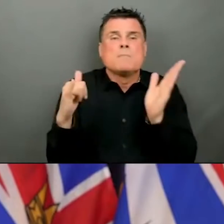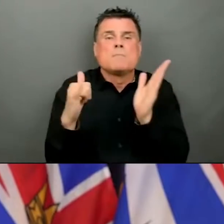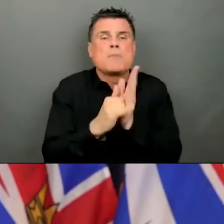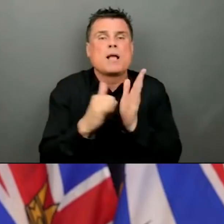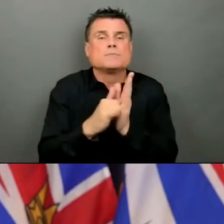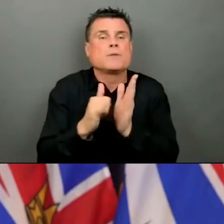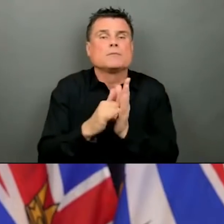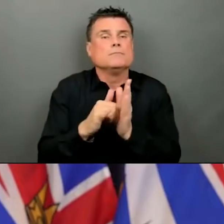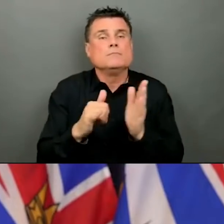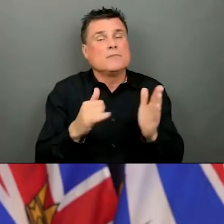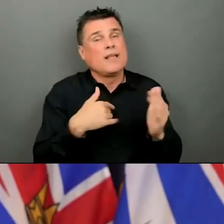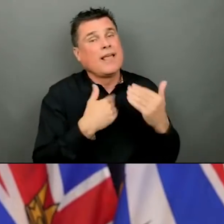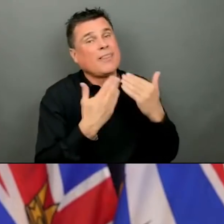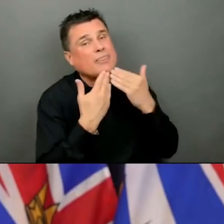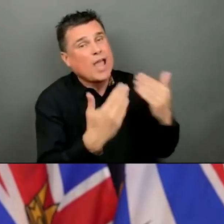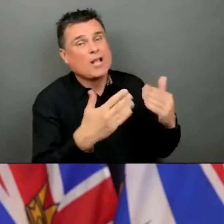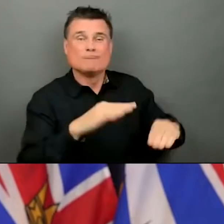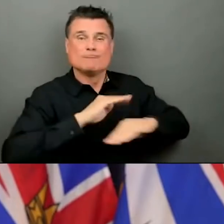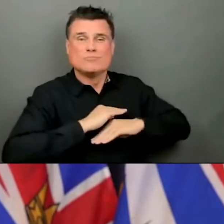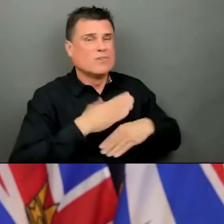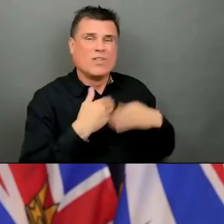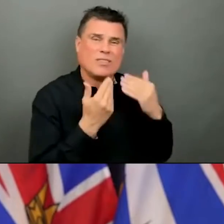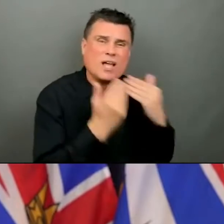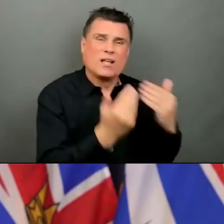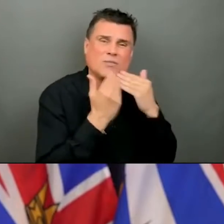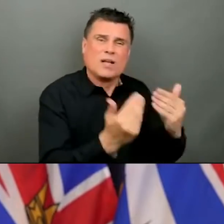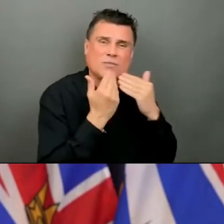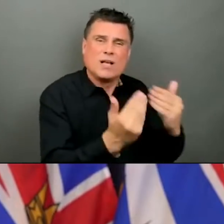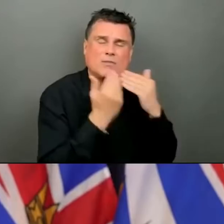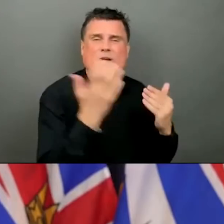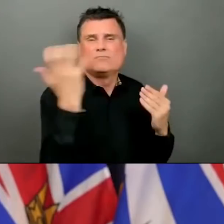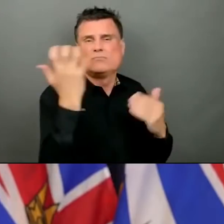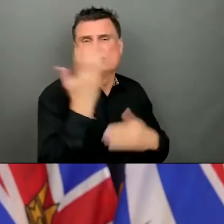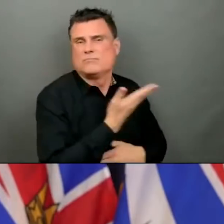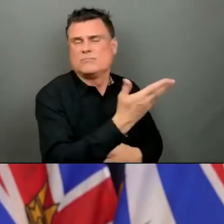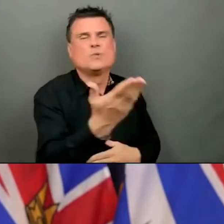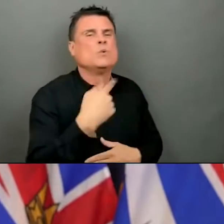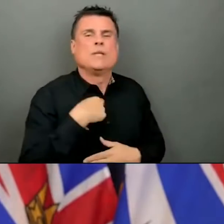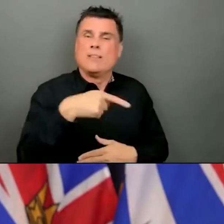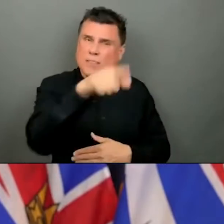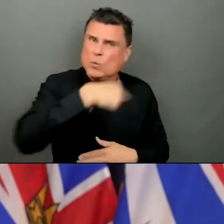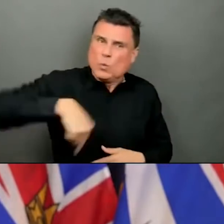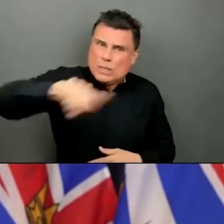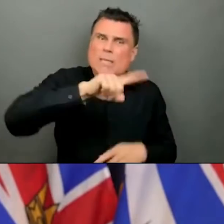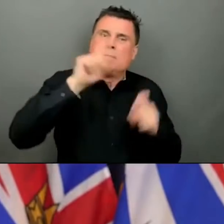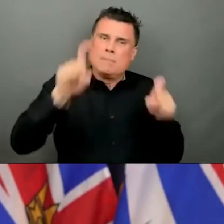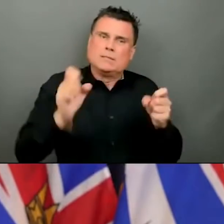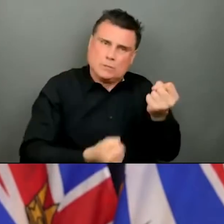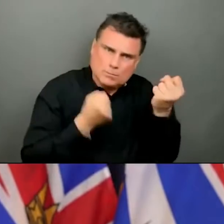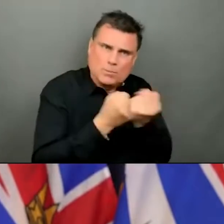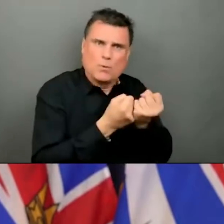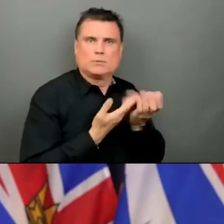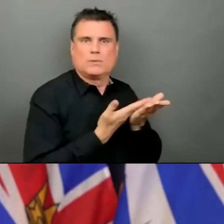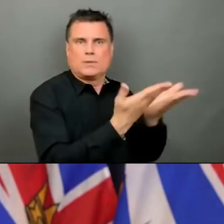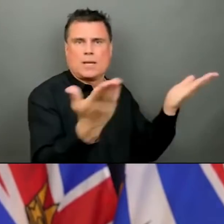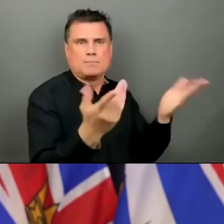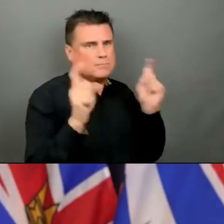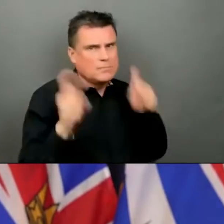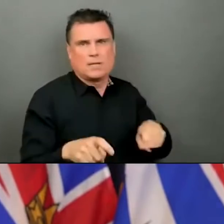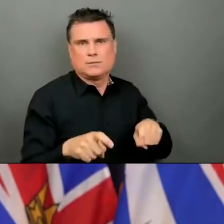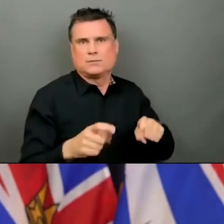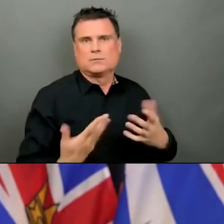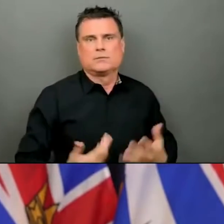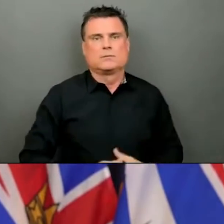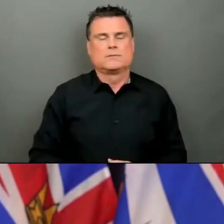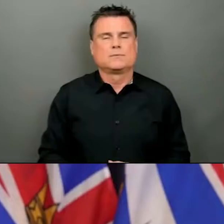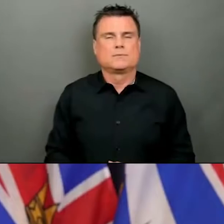at their side, trying to reduce their burden by doing the right thing, following the orders, and keeping everyone safe. Thanks very much for your time